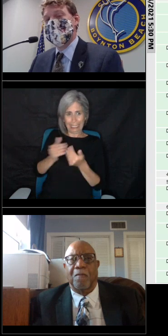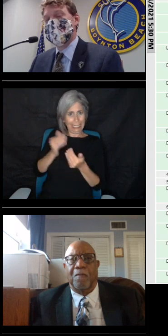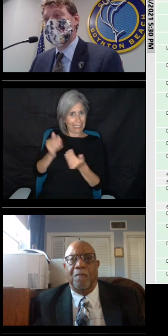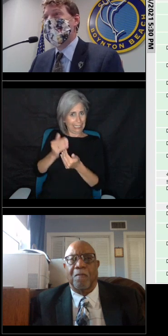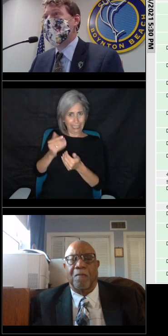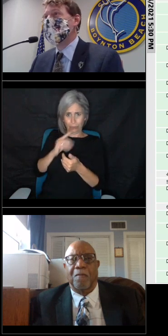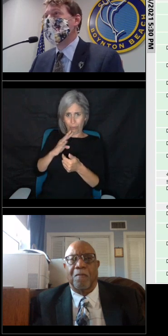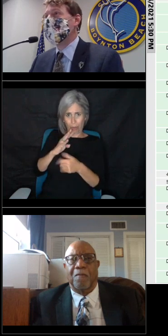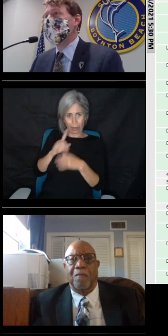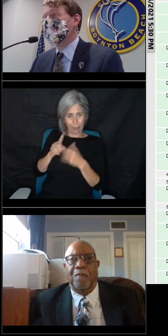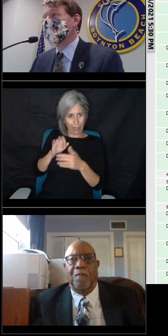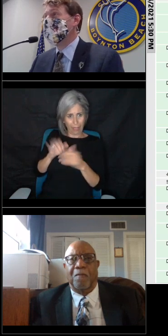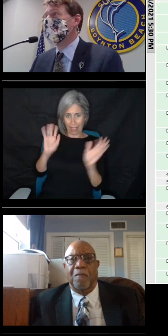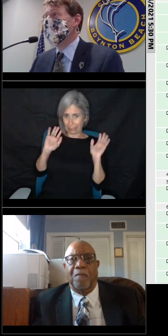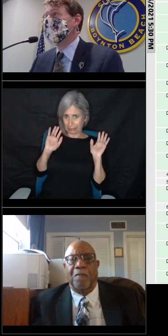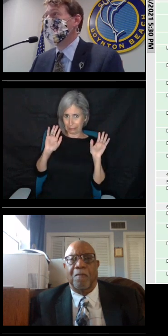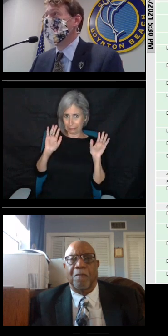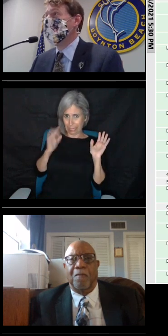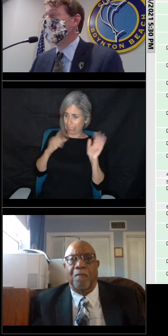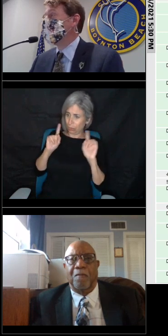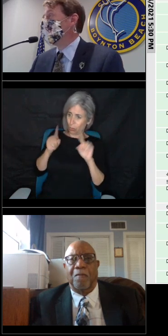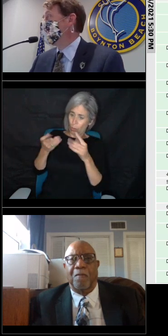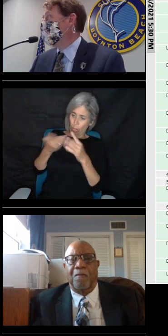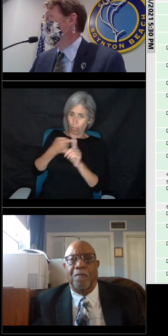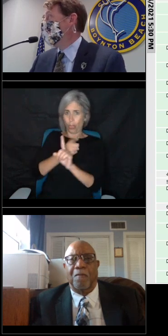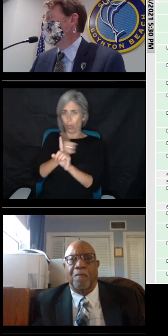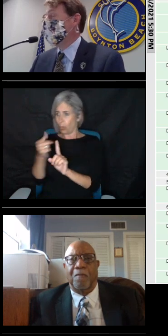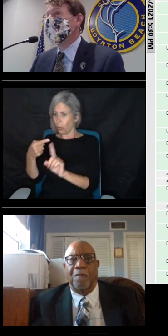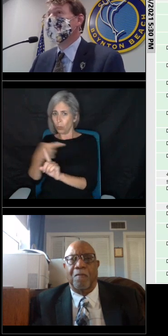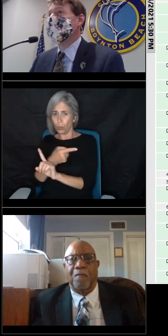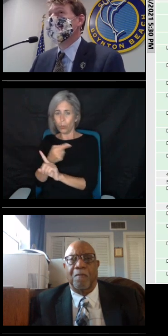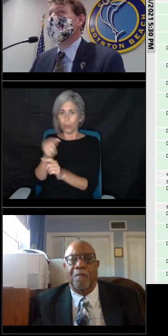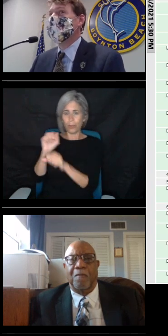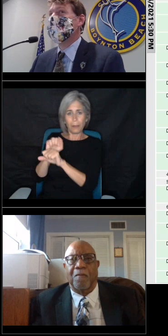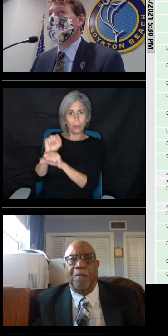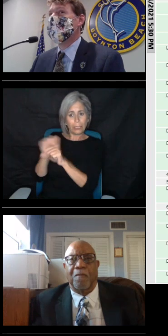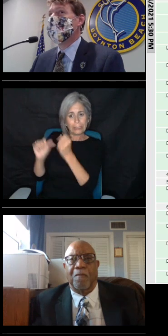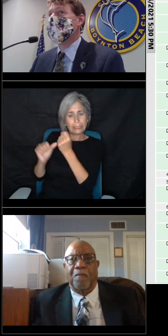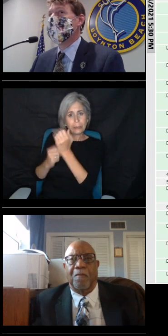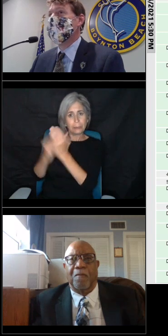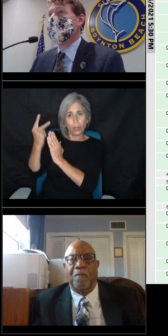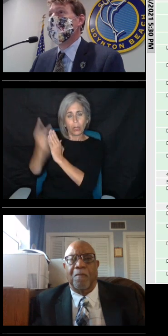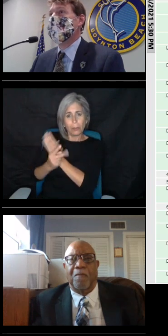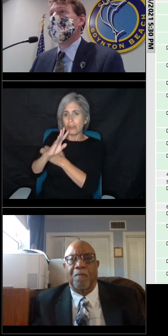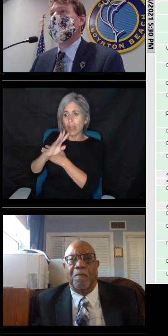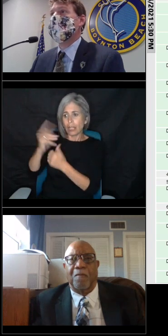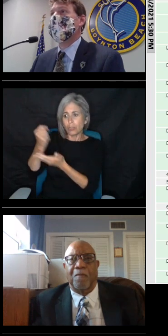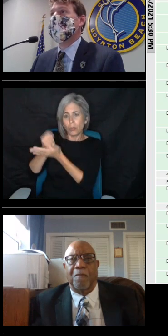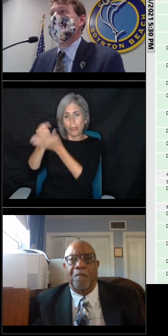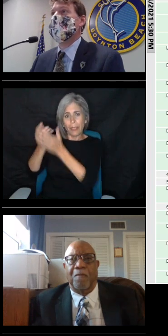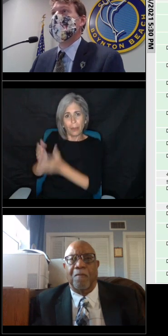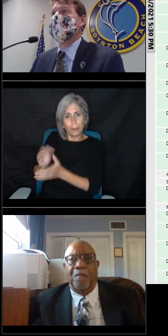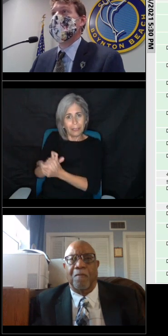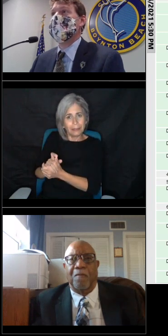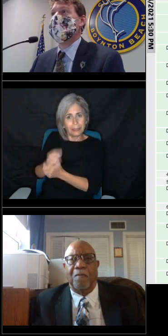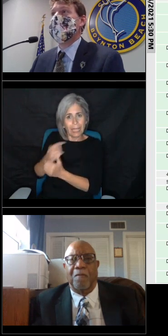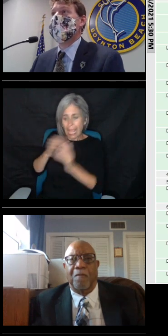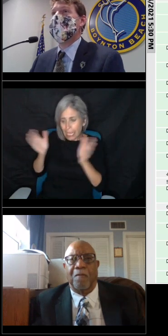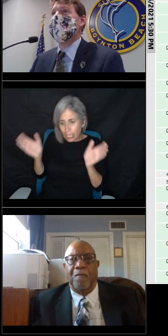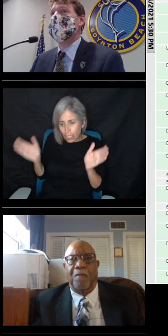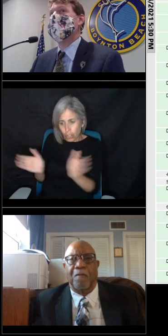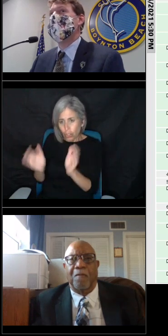sounds. So I had to go through the city's employee assistance program. I was able to speak to a therapist. And that's what I encourage everyone